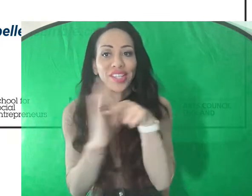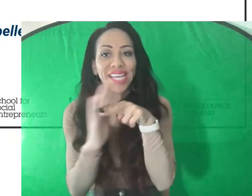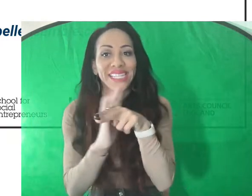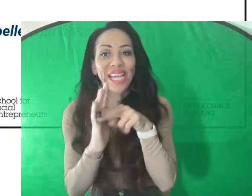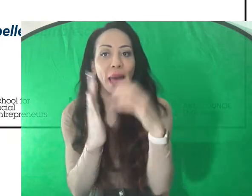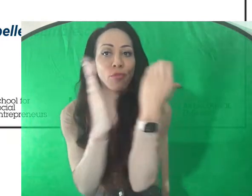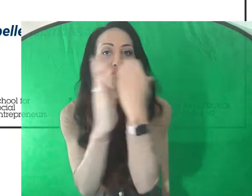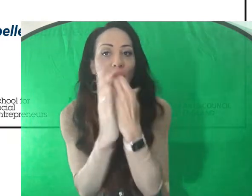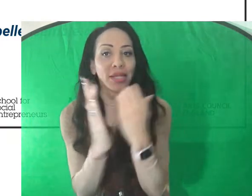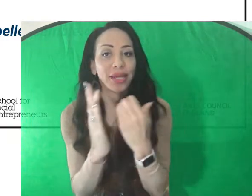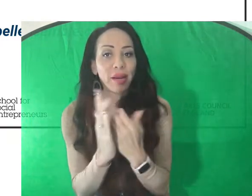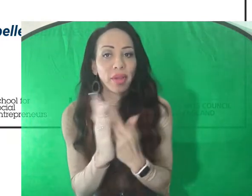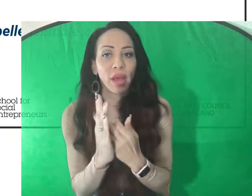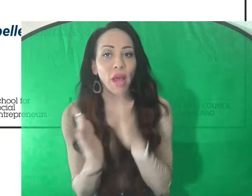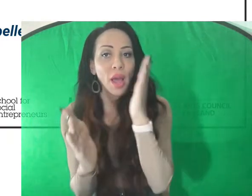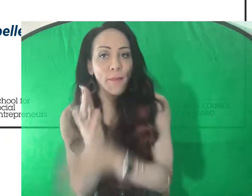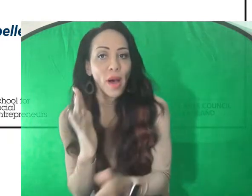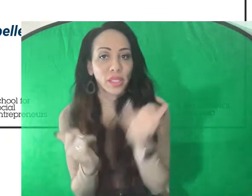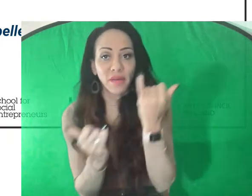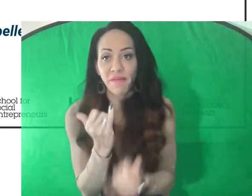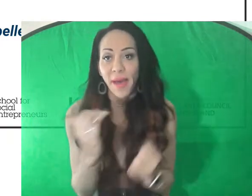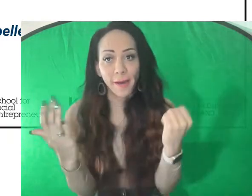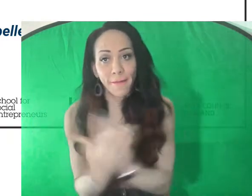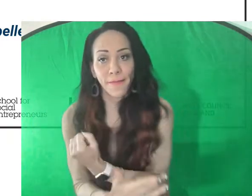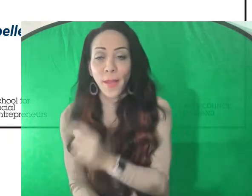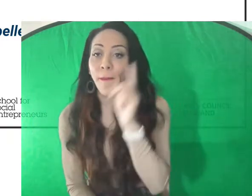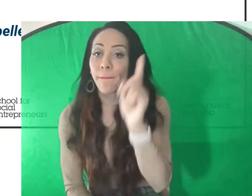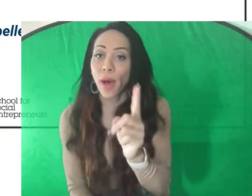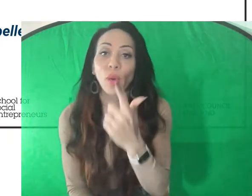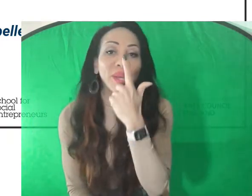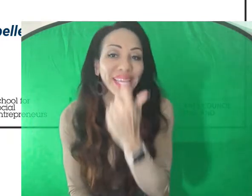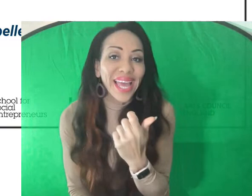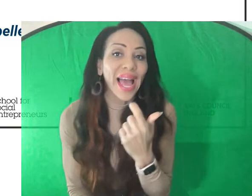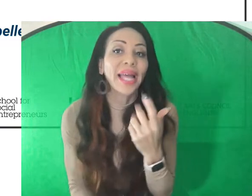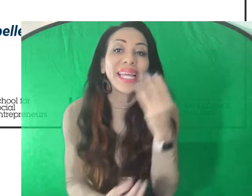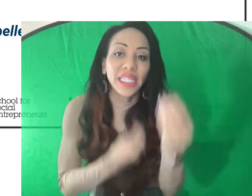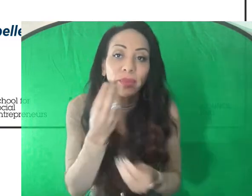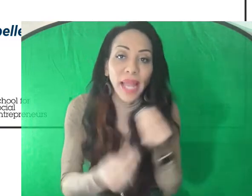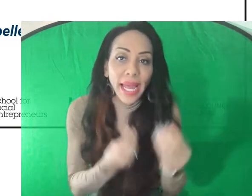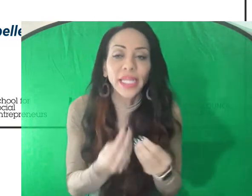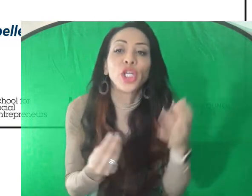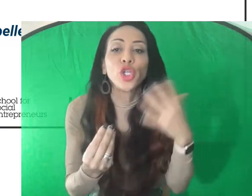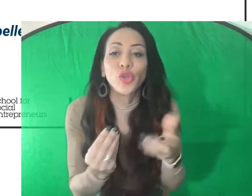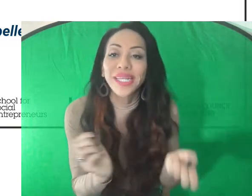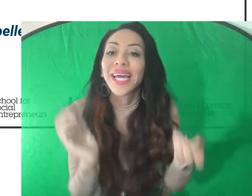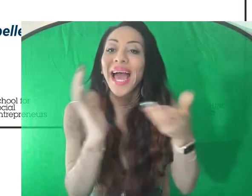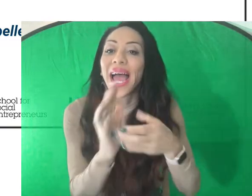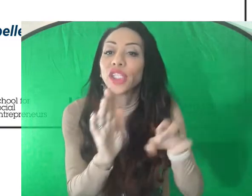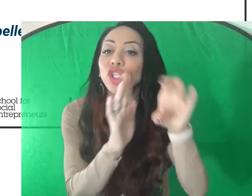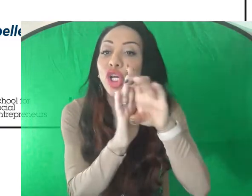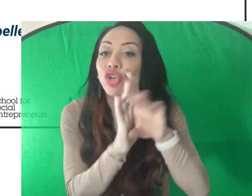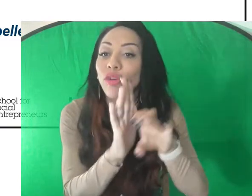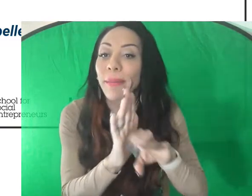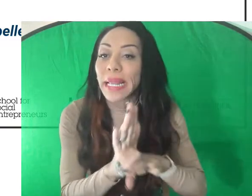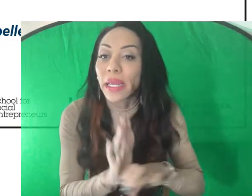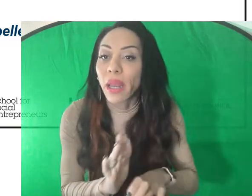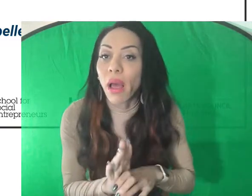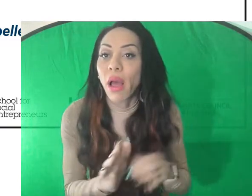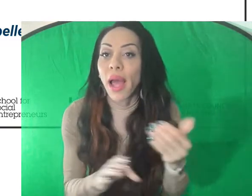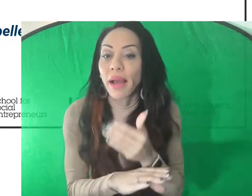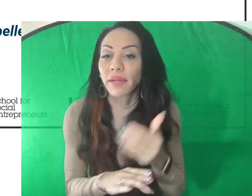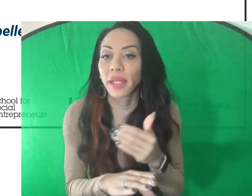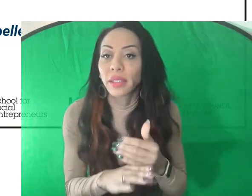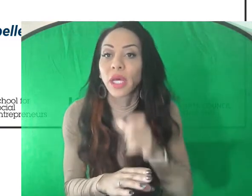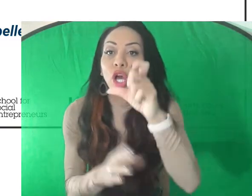exactly, but we can point to extracurricular activities outside of it, like STEMettes and Code Club and things like that,